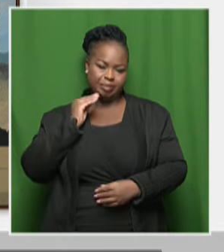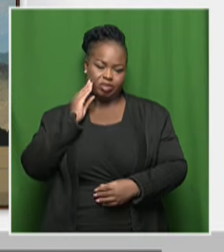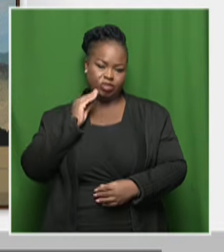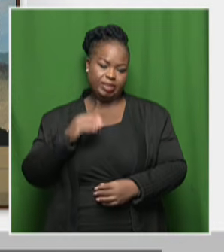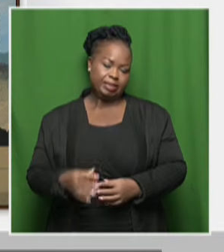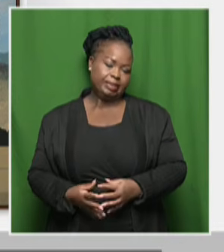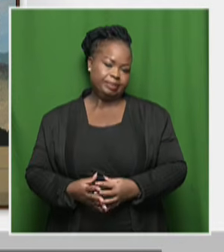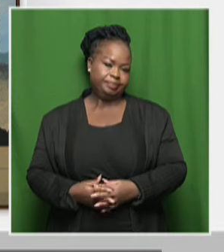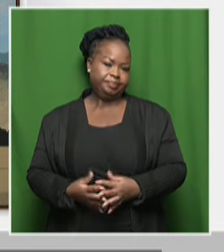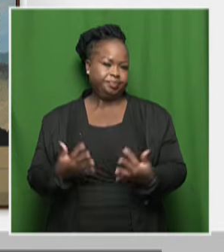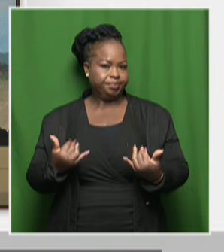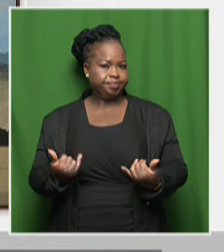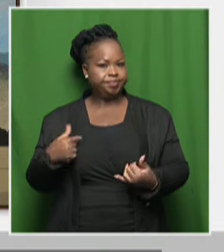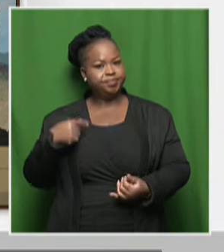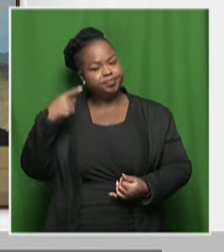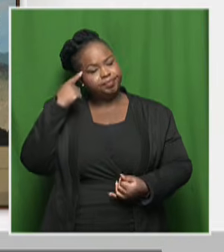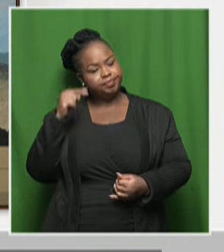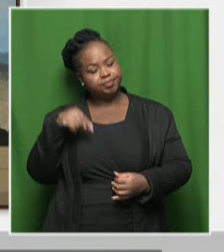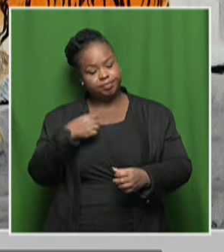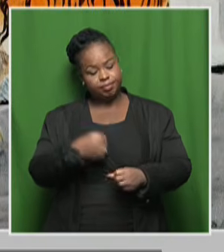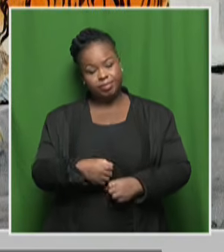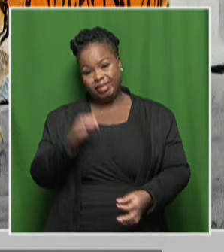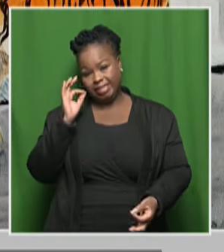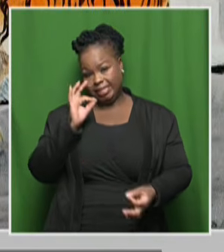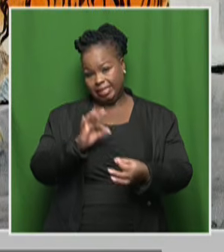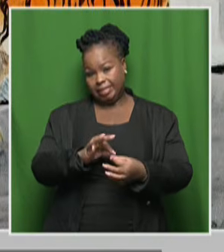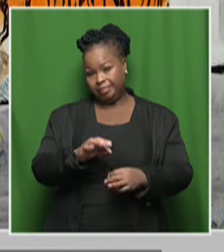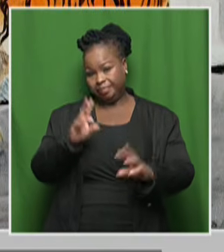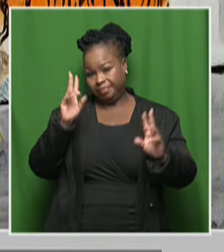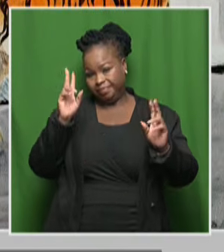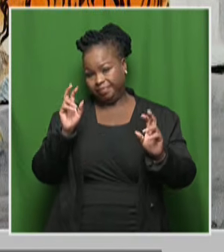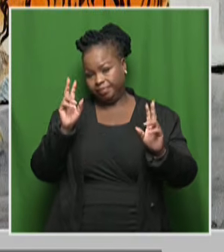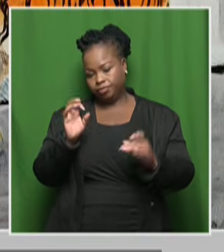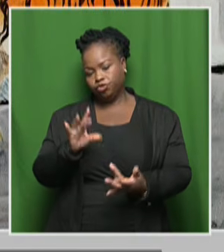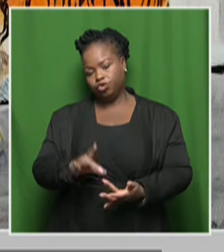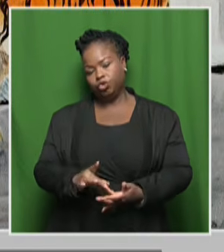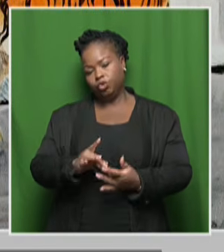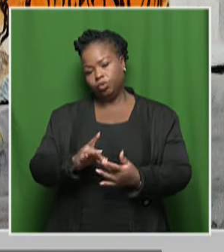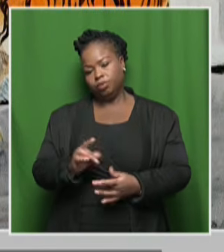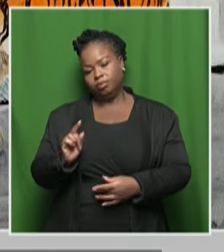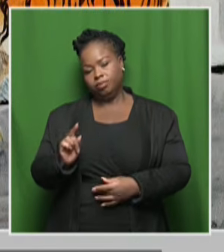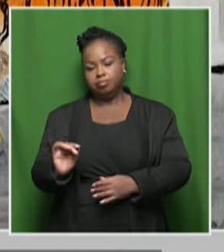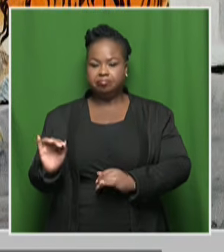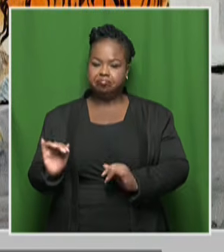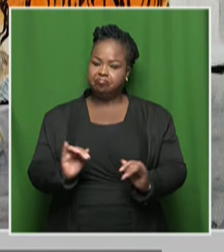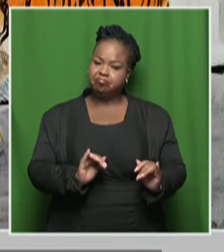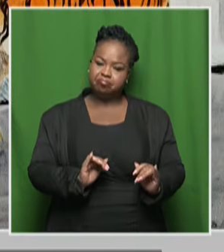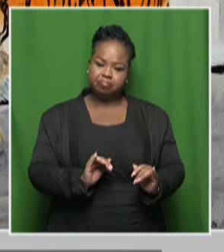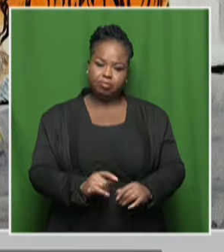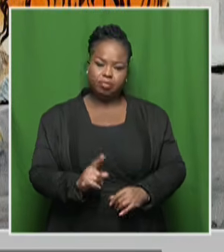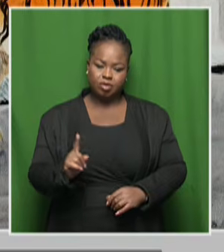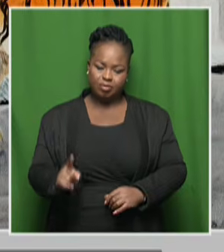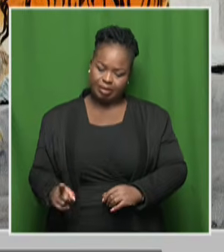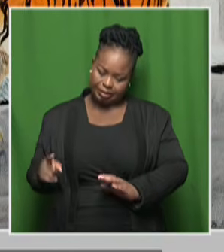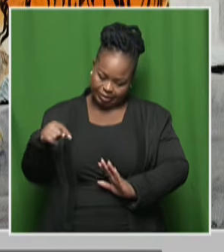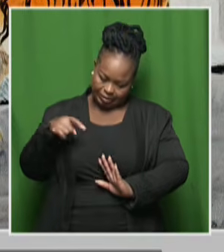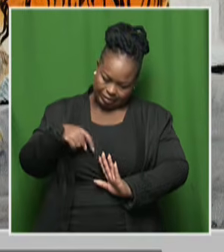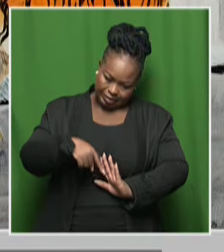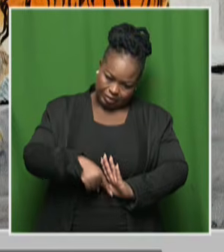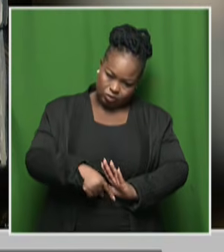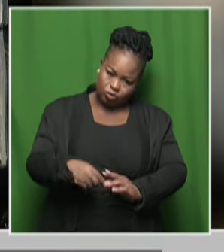at the moment. So I think the theme this year is particularly, well chosen to invite us to really deep dive into